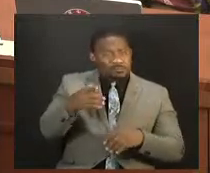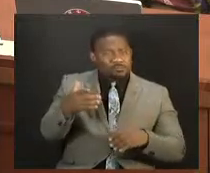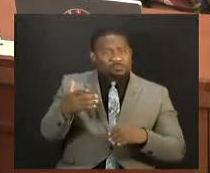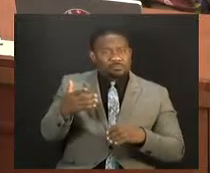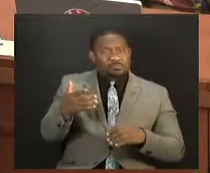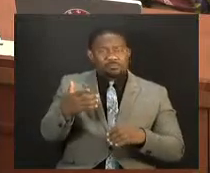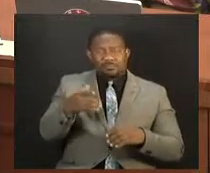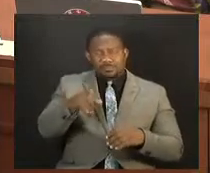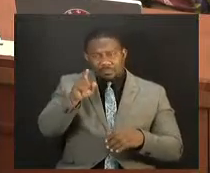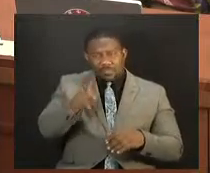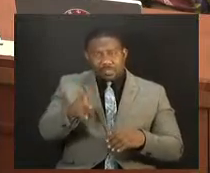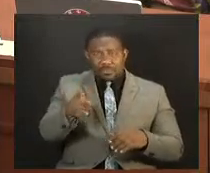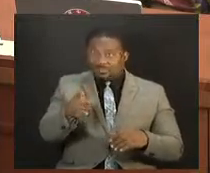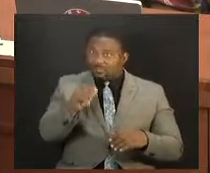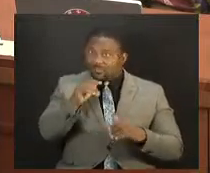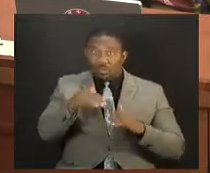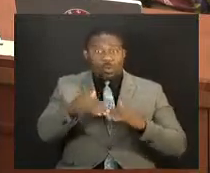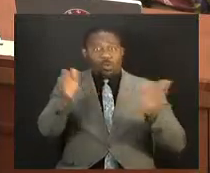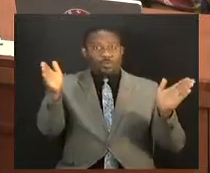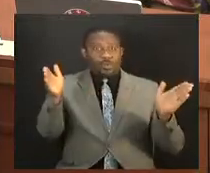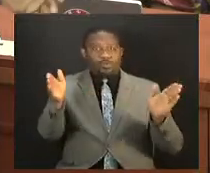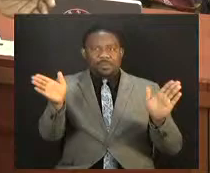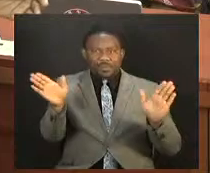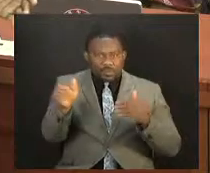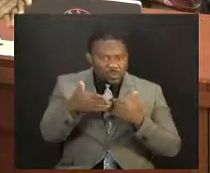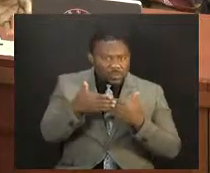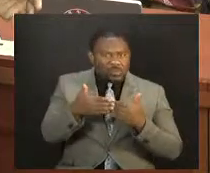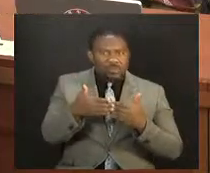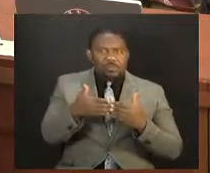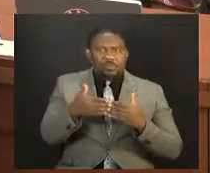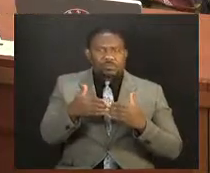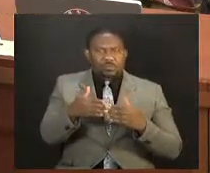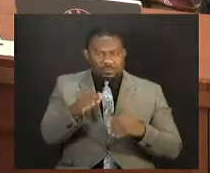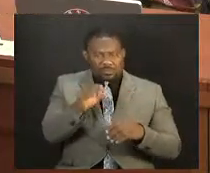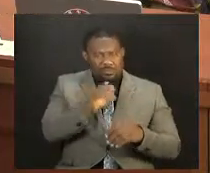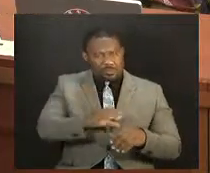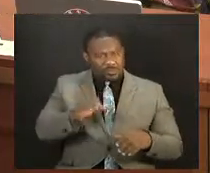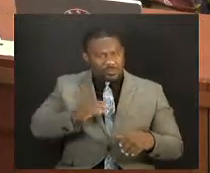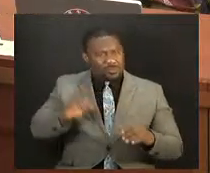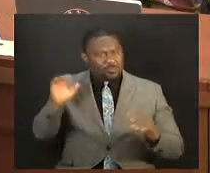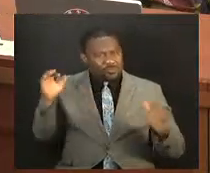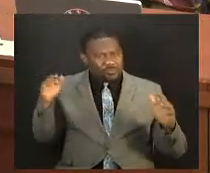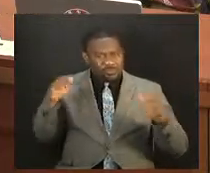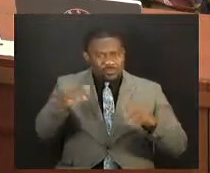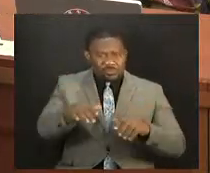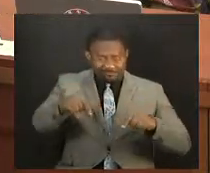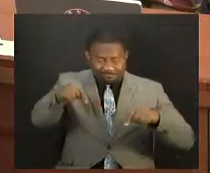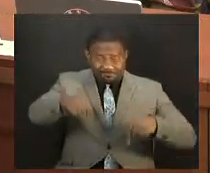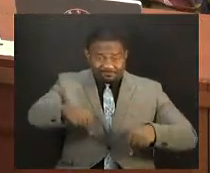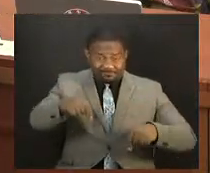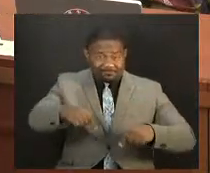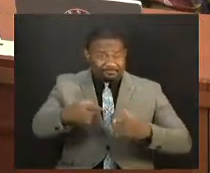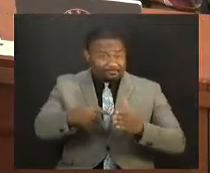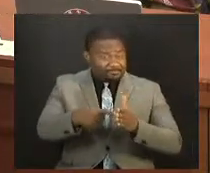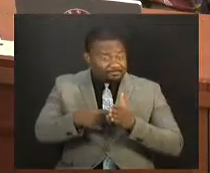Committee of the Whole sittings. So I requested for a Committee of the Whole sitting today